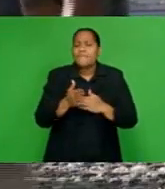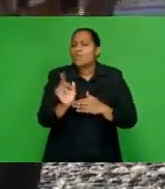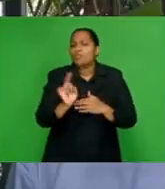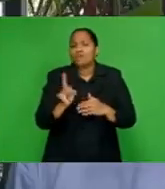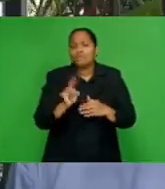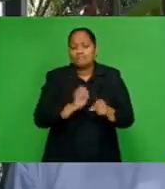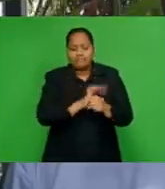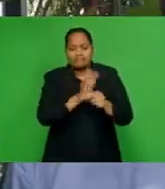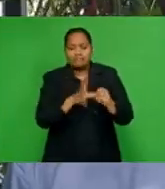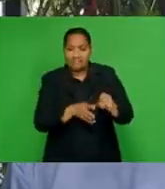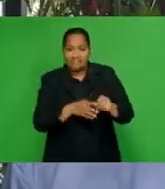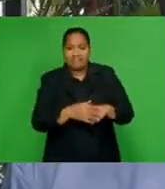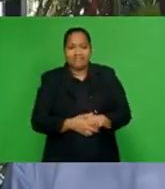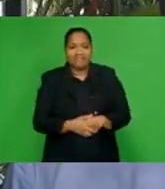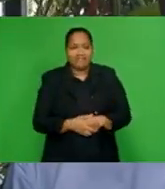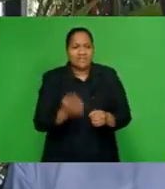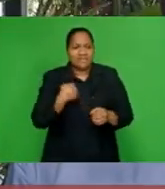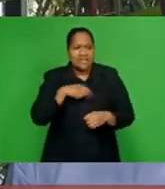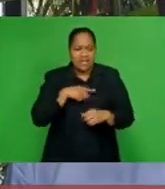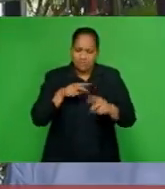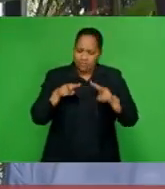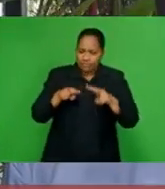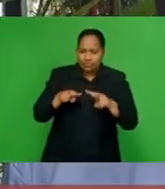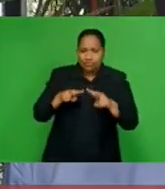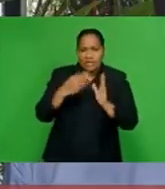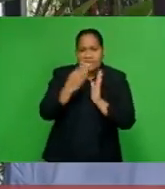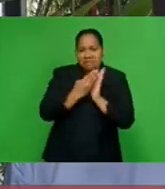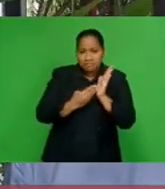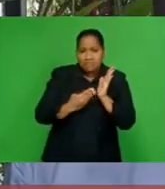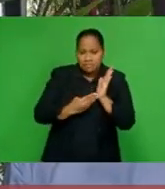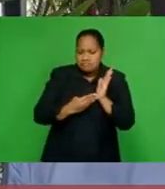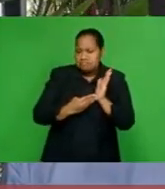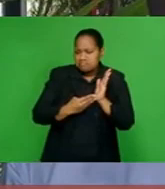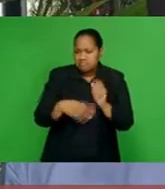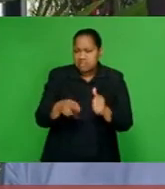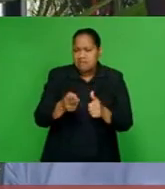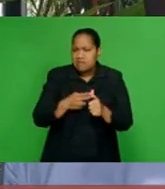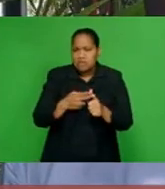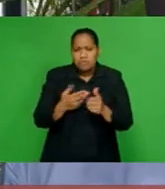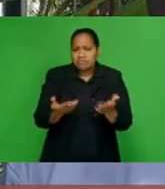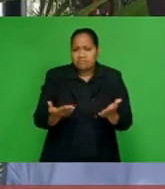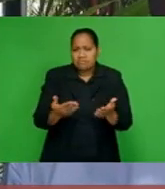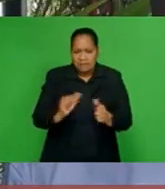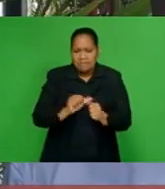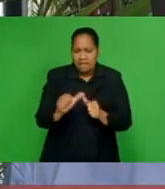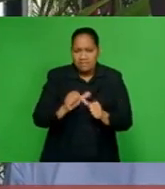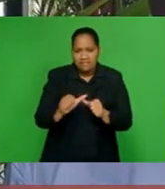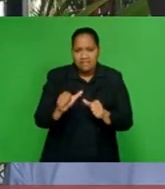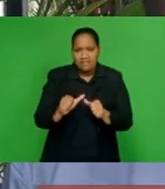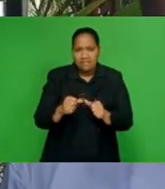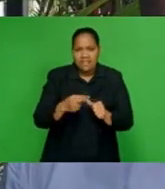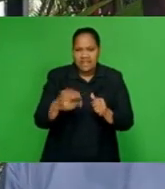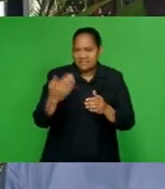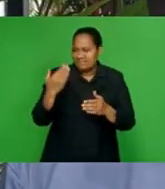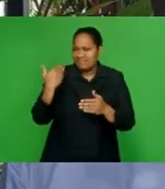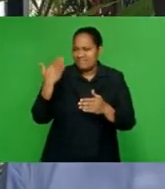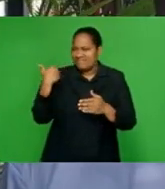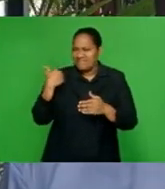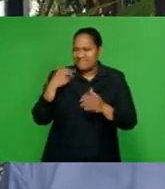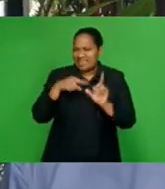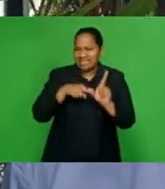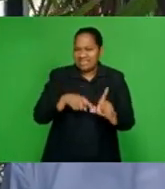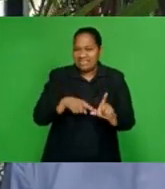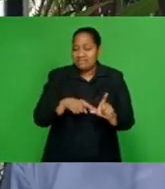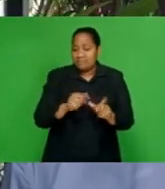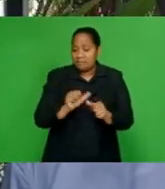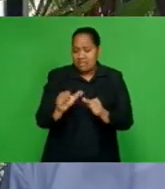pandemic. We view the budget as a favorable one. It has been better than what has been in the past couple of years,